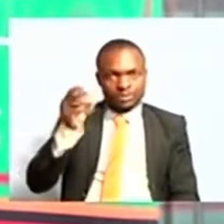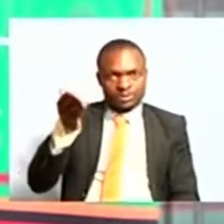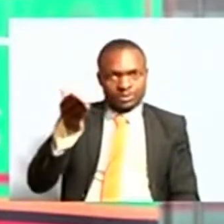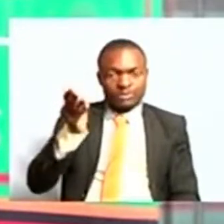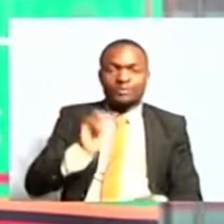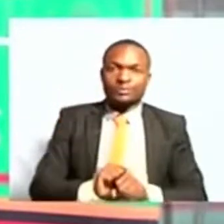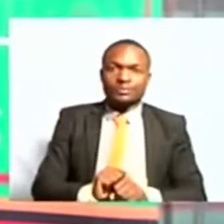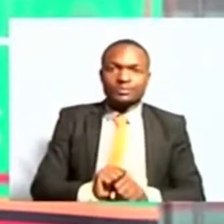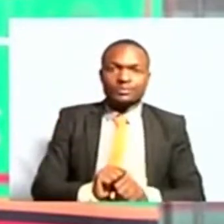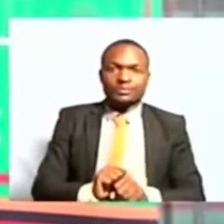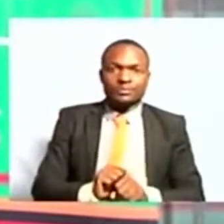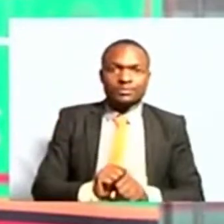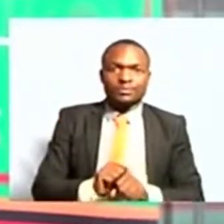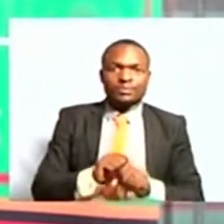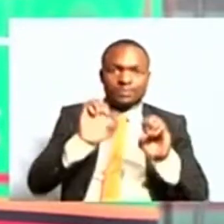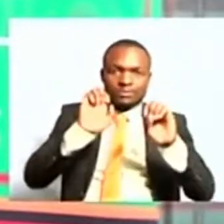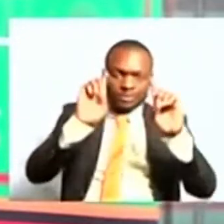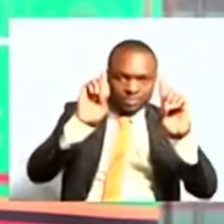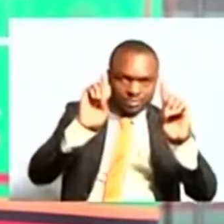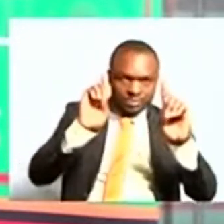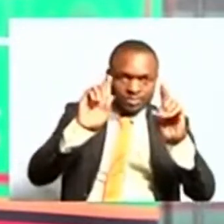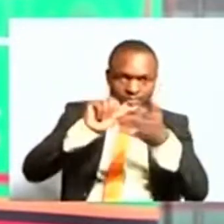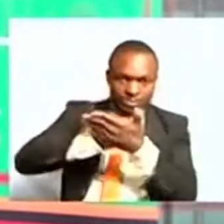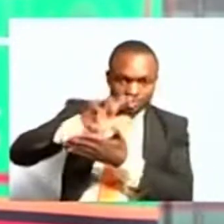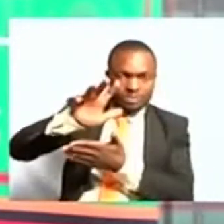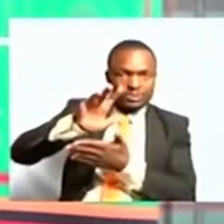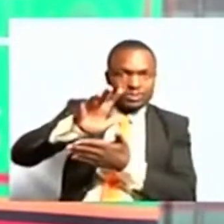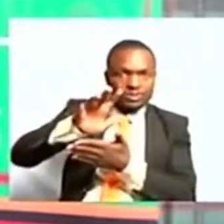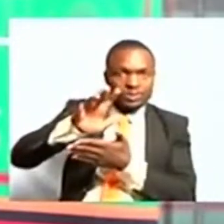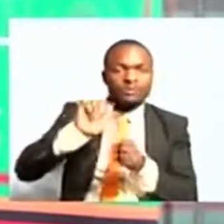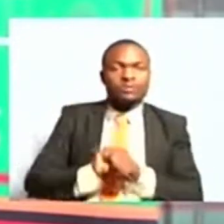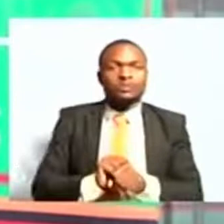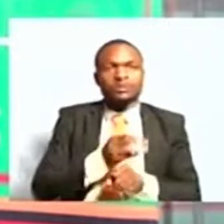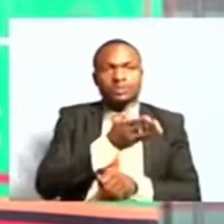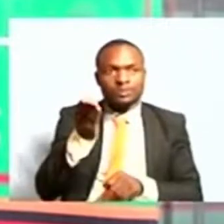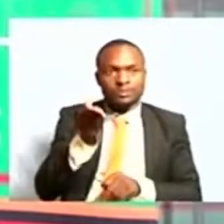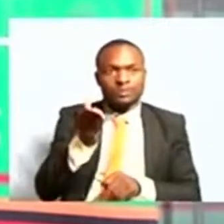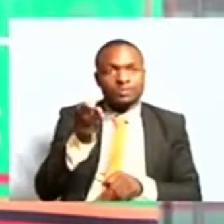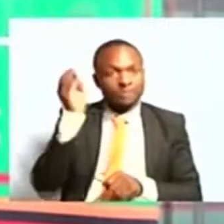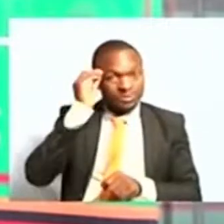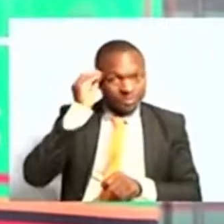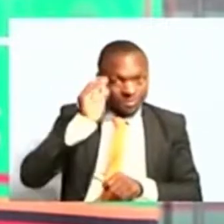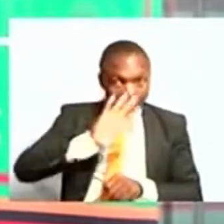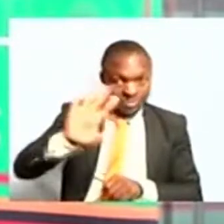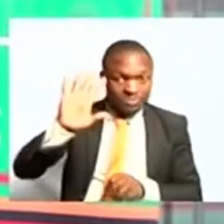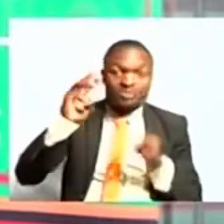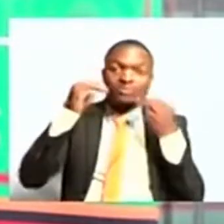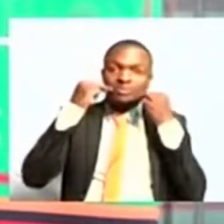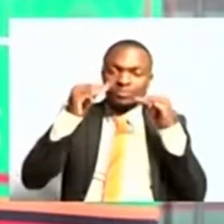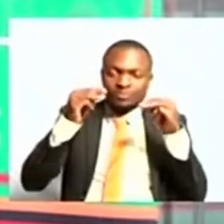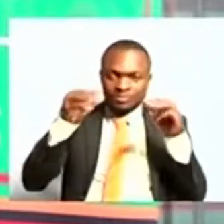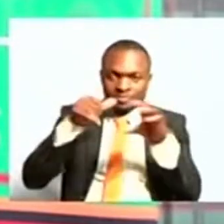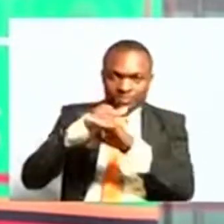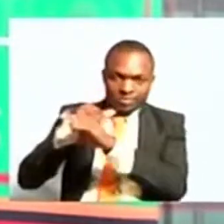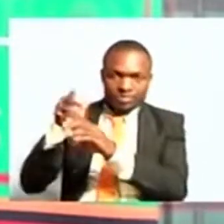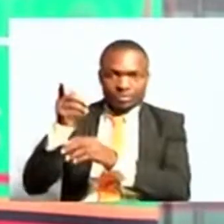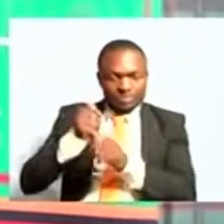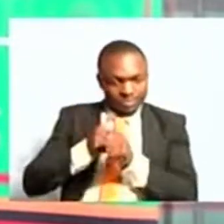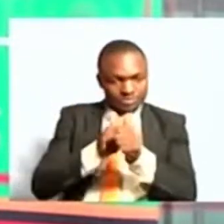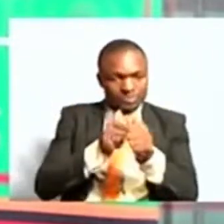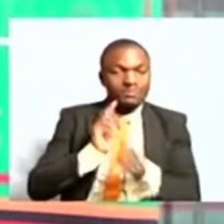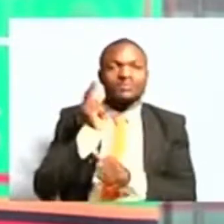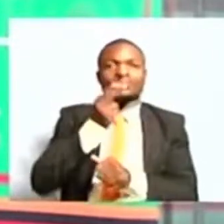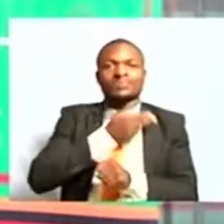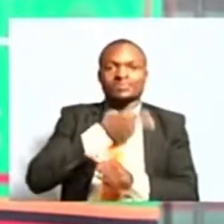Sakala, Principal Education and Publicist. And just to recognize that we've taken note of your messages, including you who have been following us